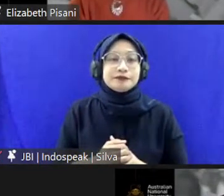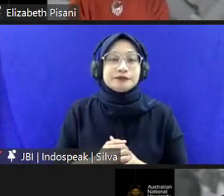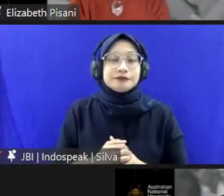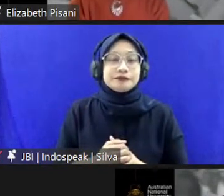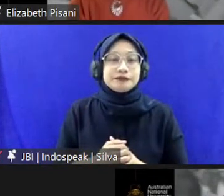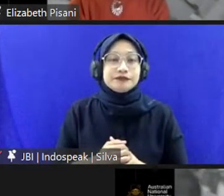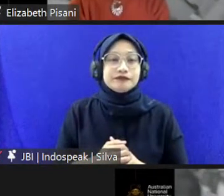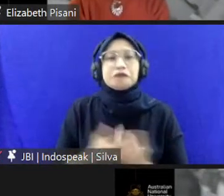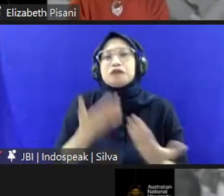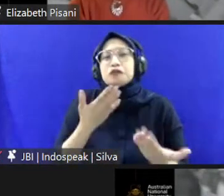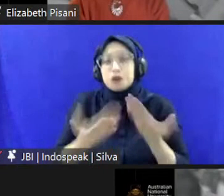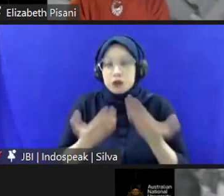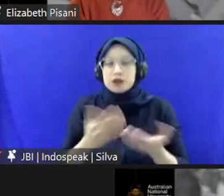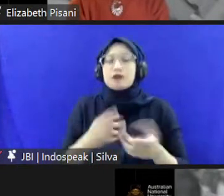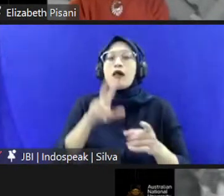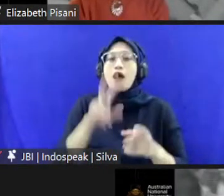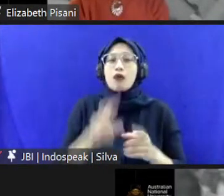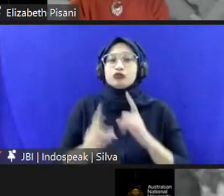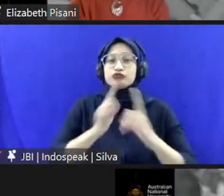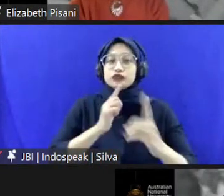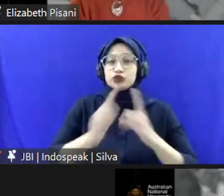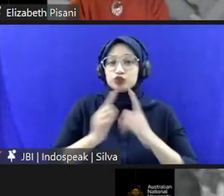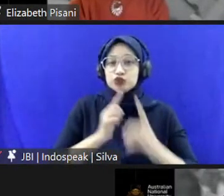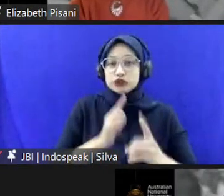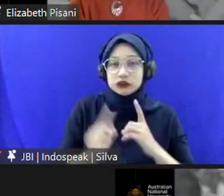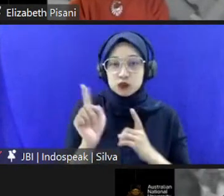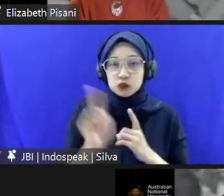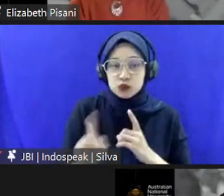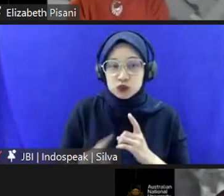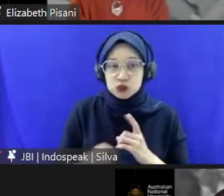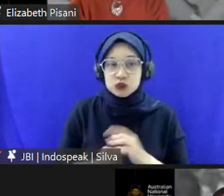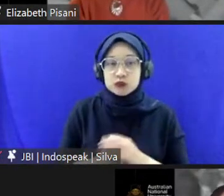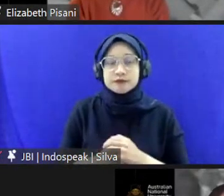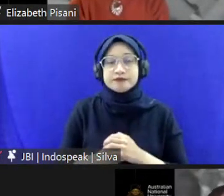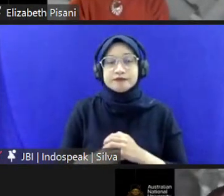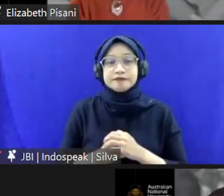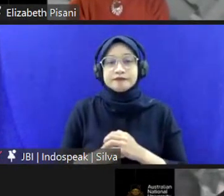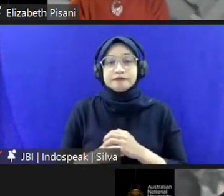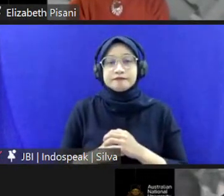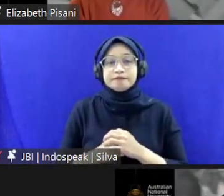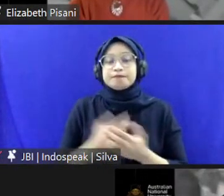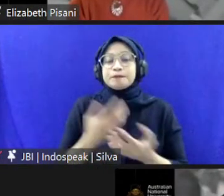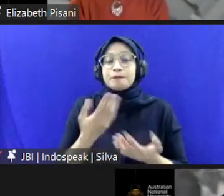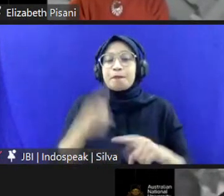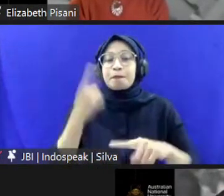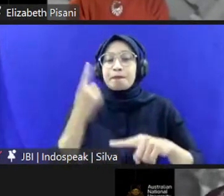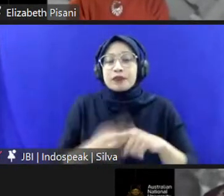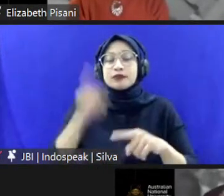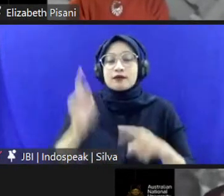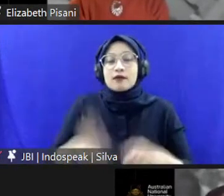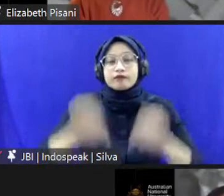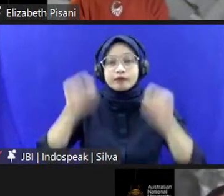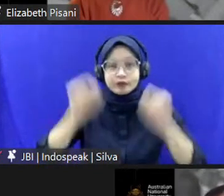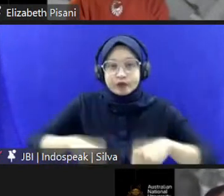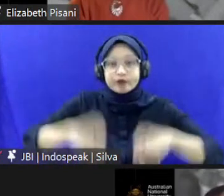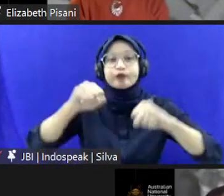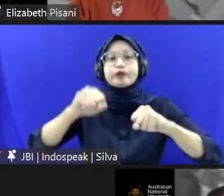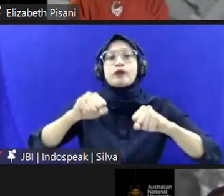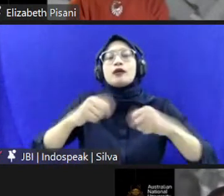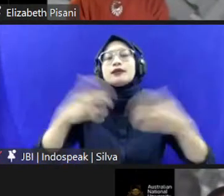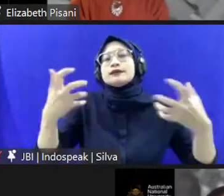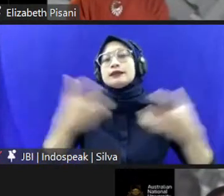discussed first, and then we have to come up to a certain agreement to which system we should